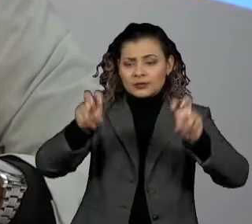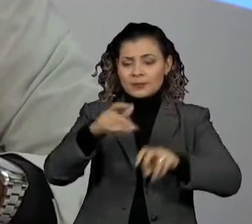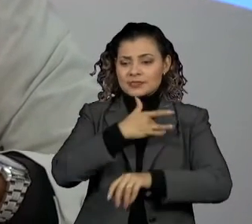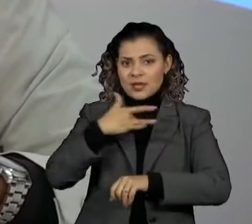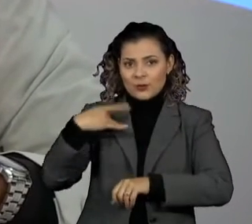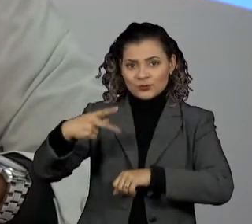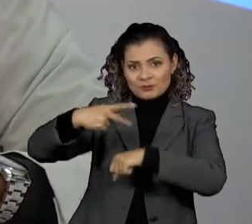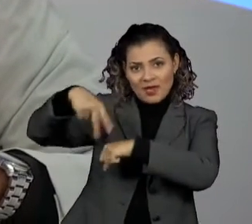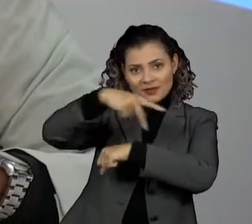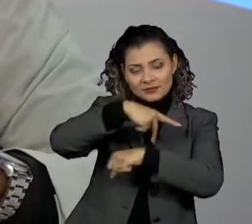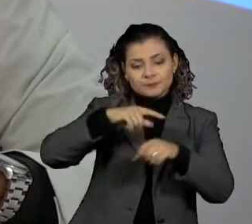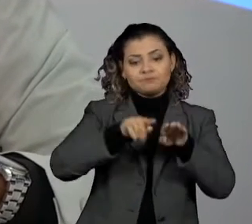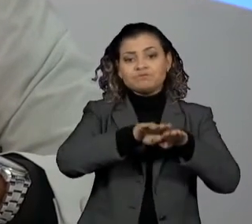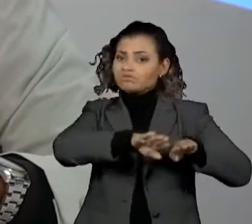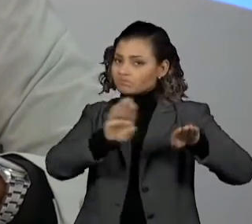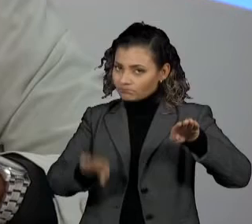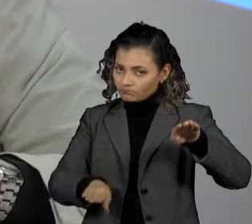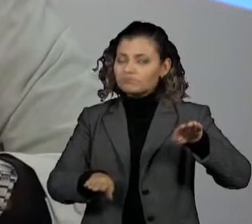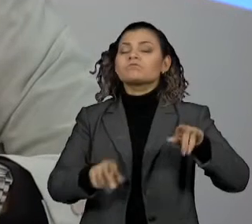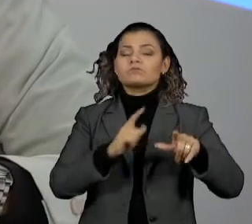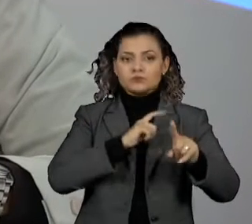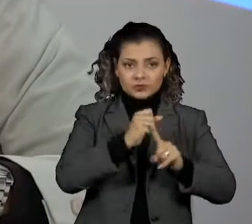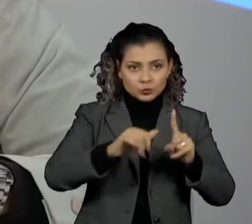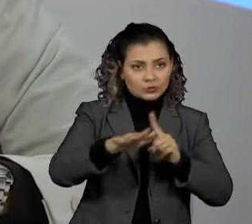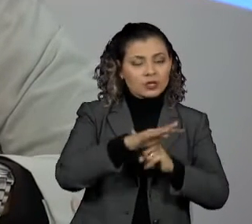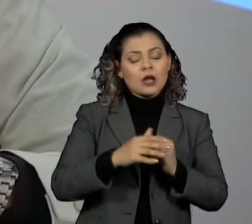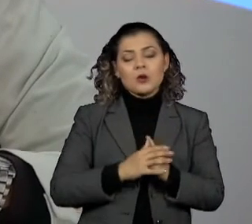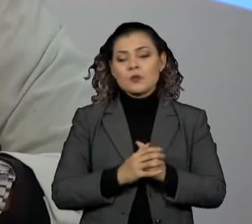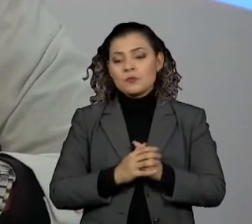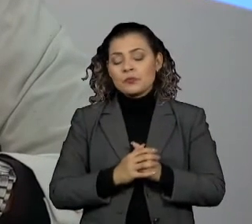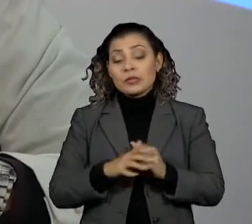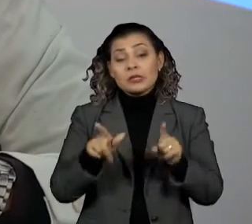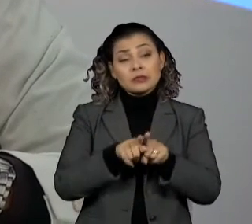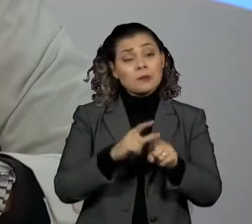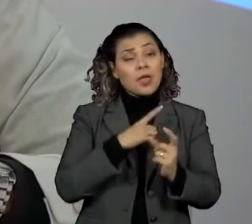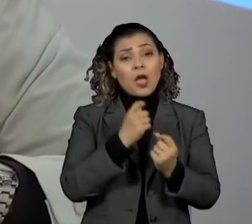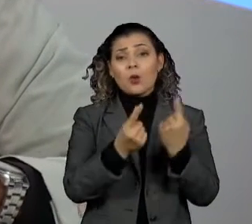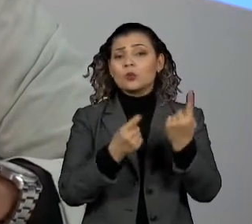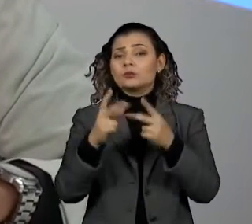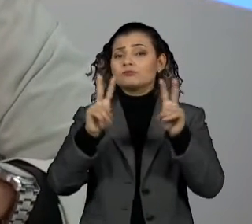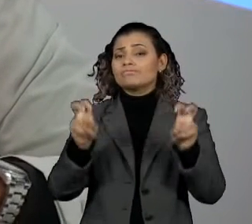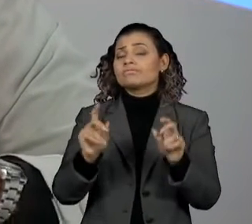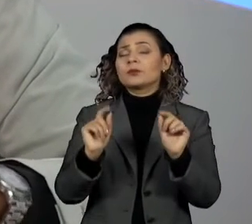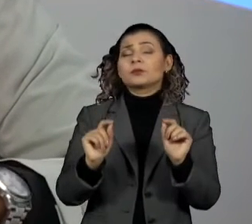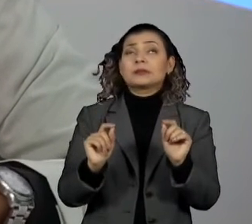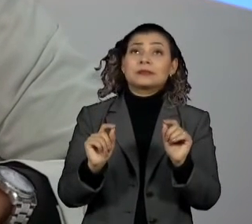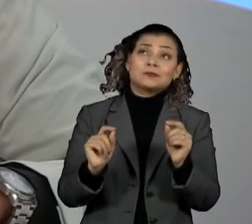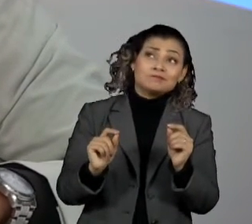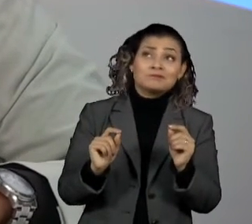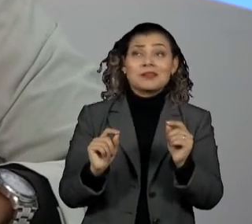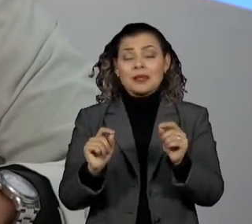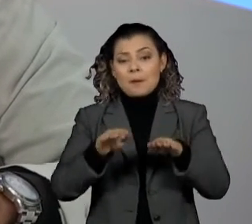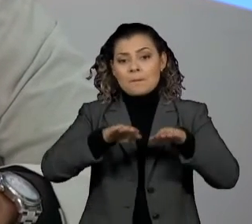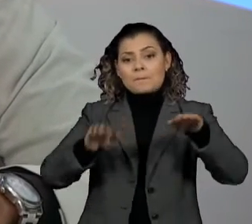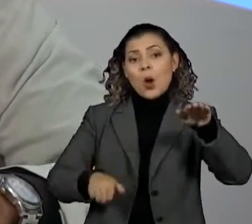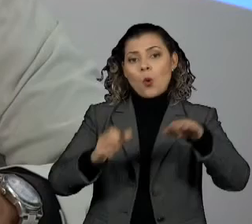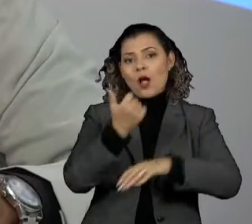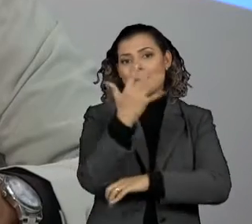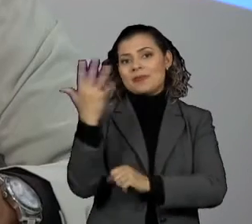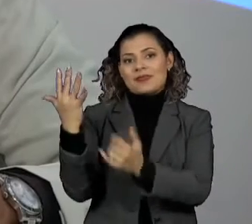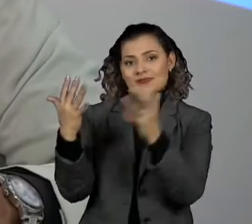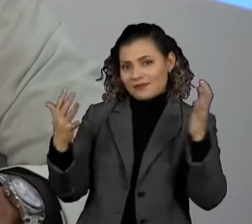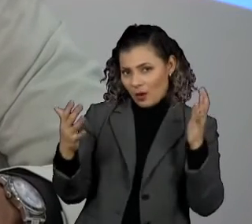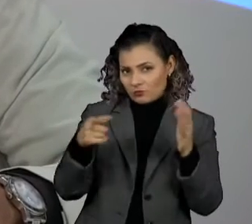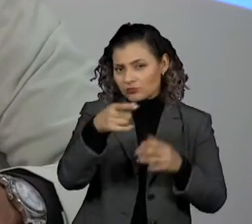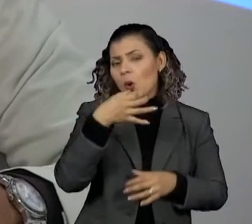saúde, desigualdades sociais e também alguns têm dito que envolve a questão dos desequilíbrios ambientais. O